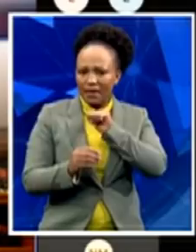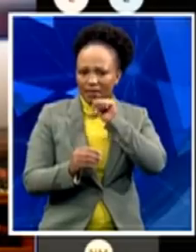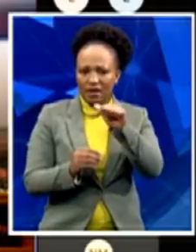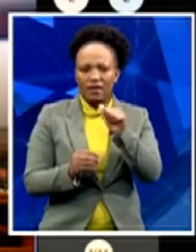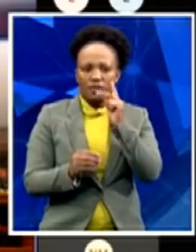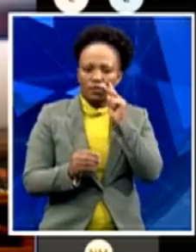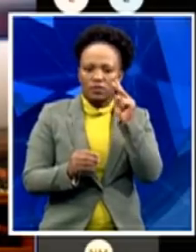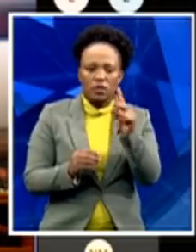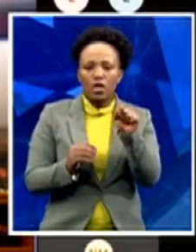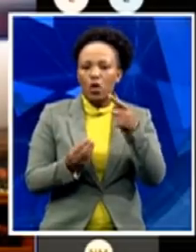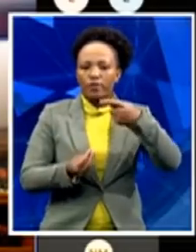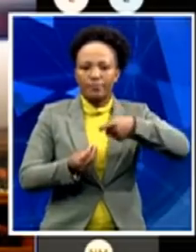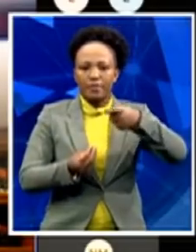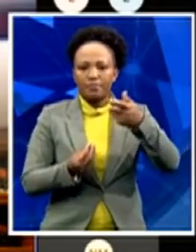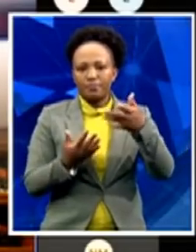fullness of time, and accordingly